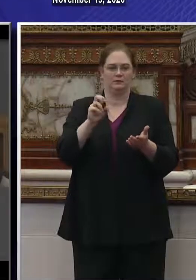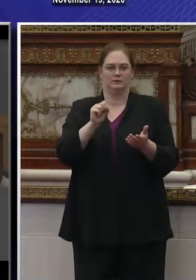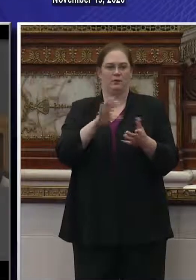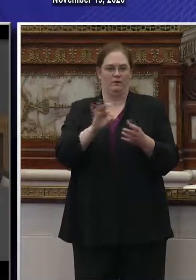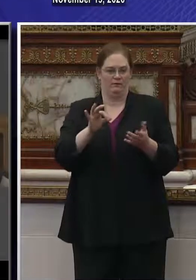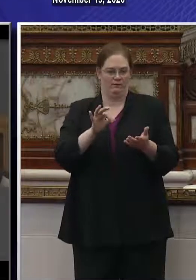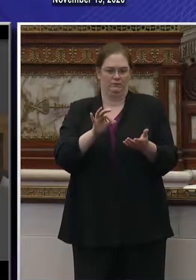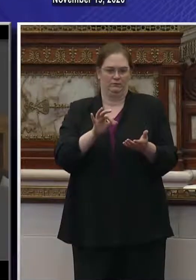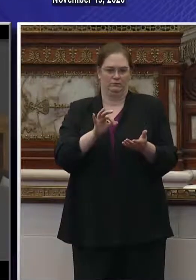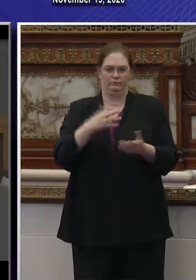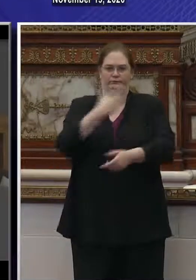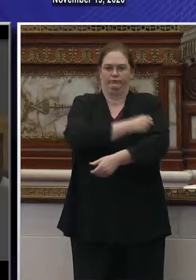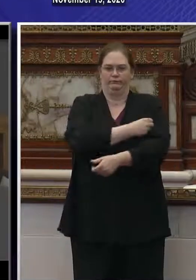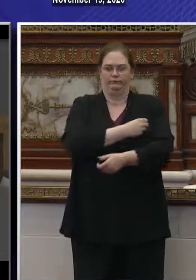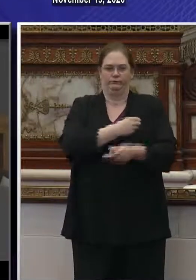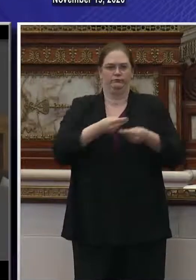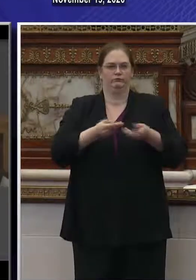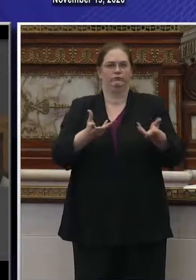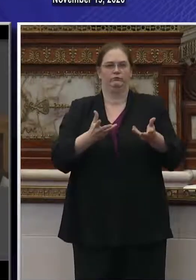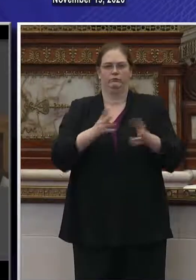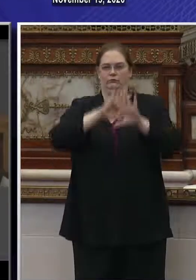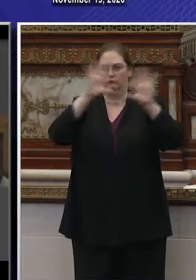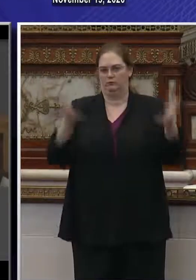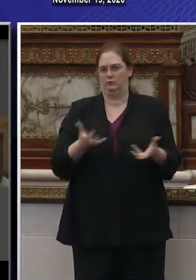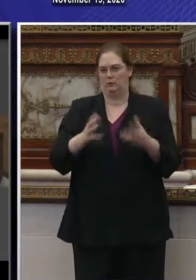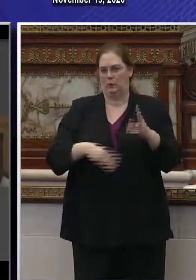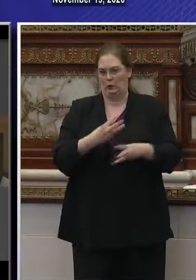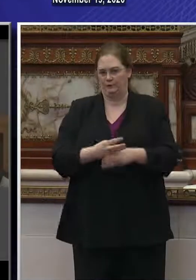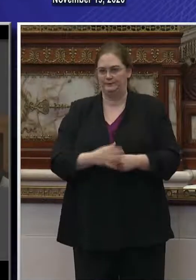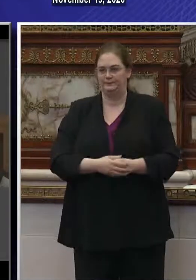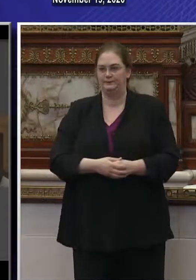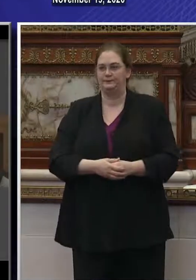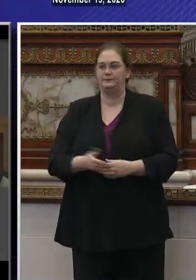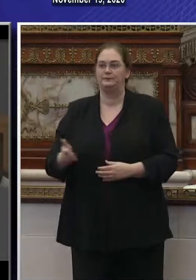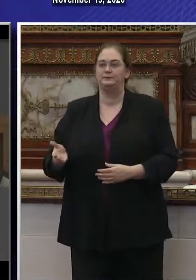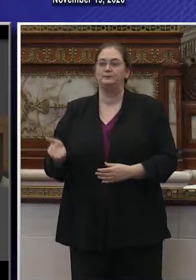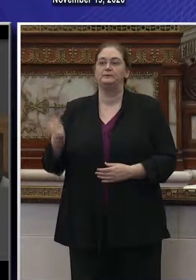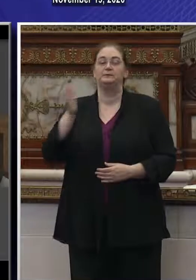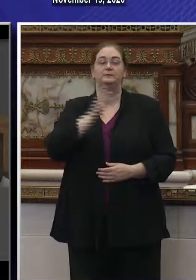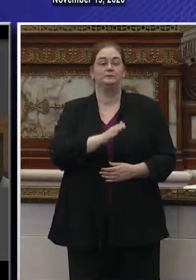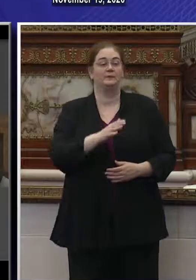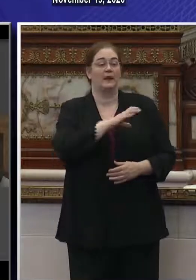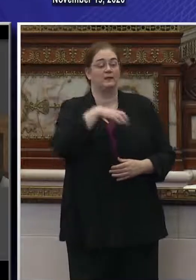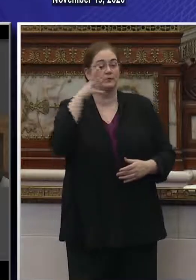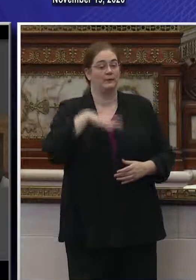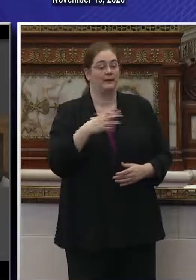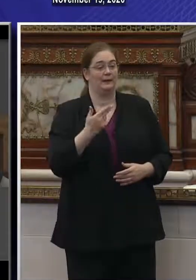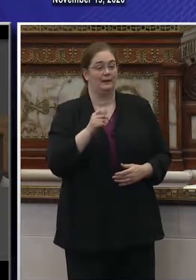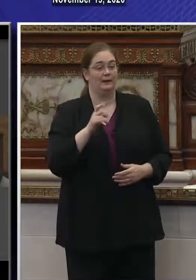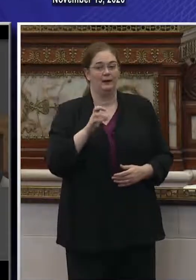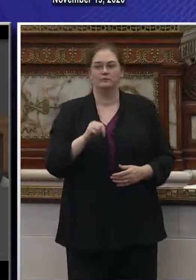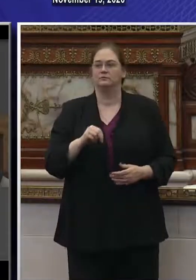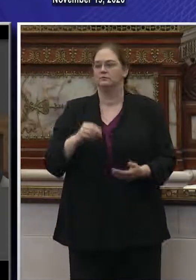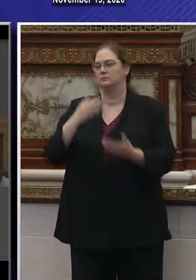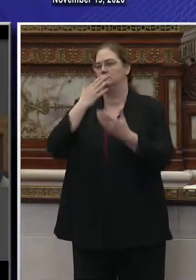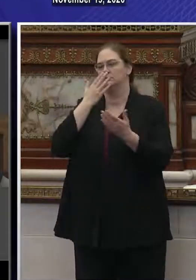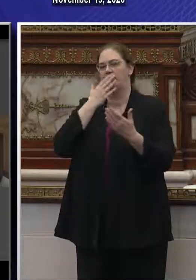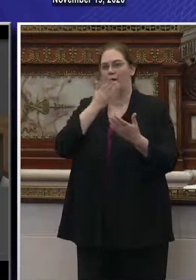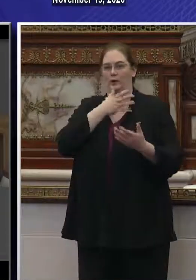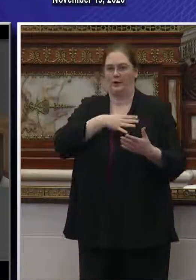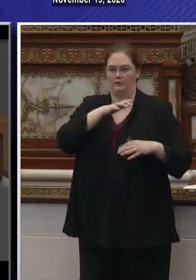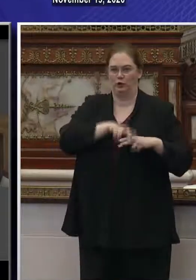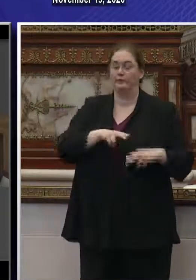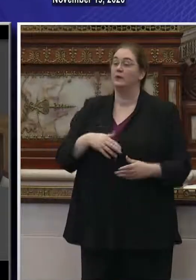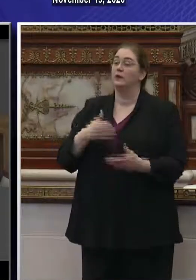Excellent. Okay, Councilman Heenan. Thank you, Madam Chair. And Doctor, I want to thank you for taking